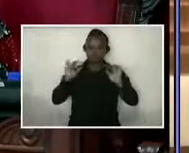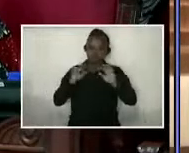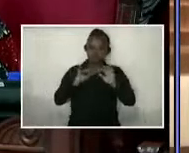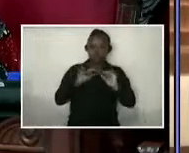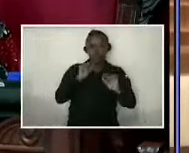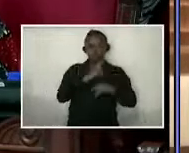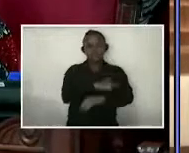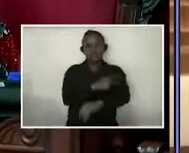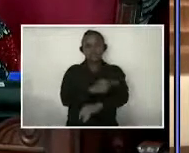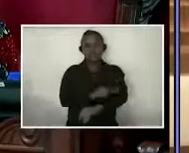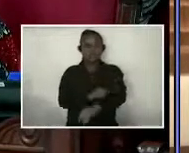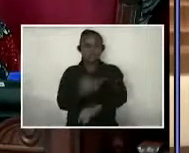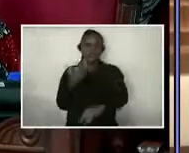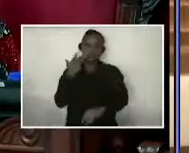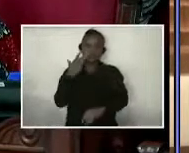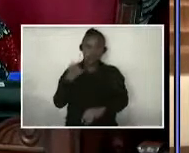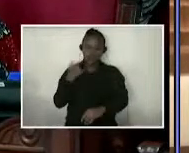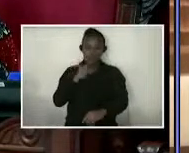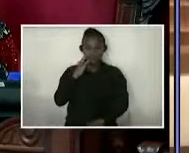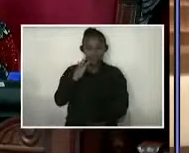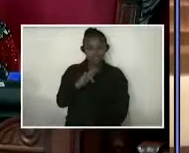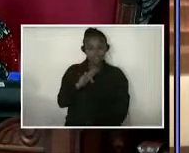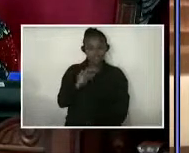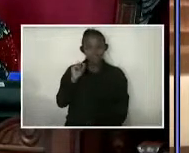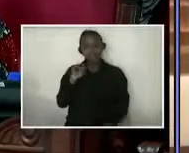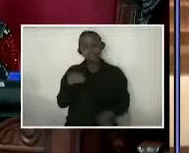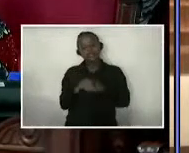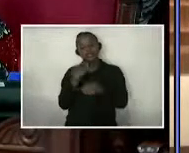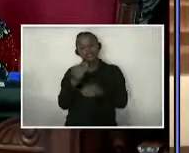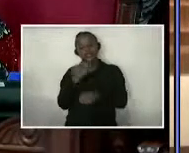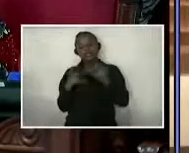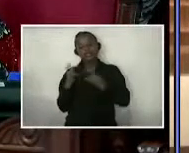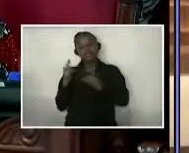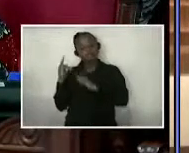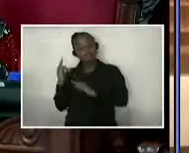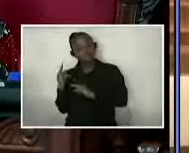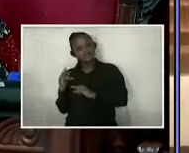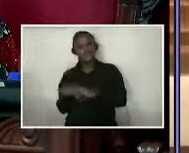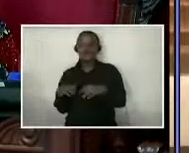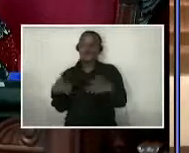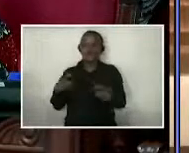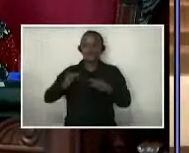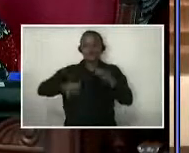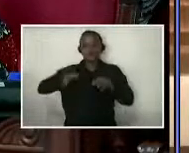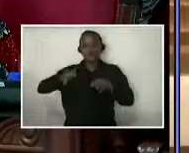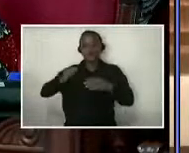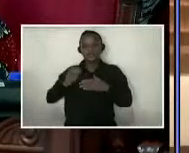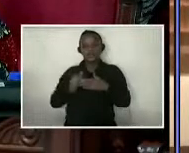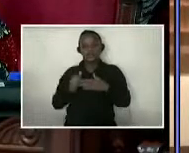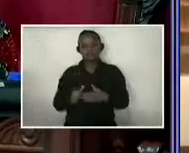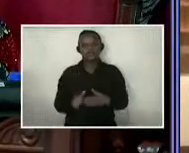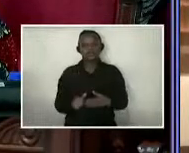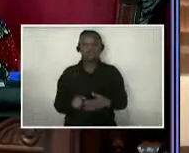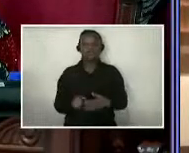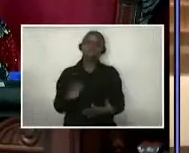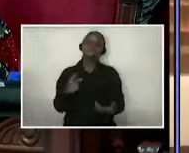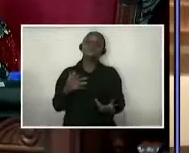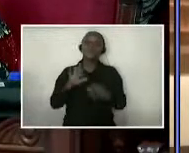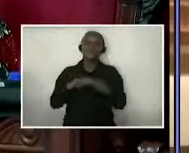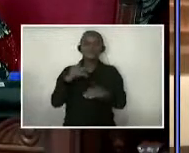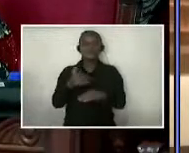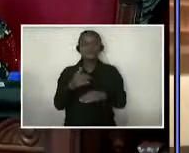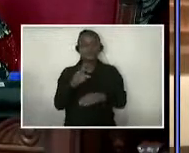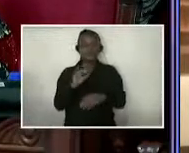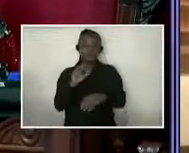lack of a clear line between cities' political leadership and their administration, becomes even more damaging. After the